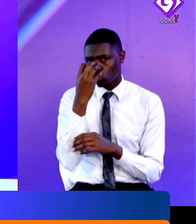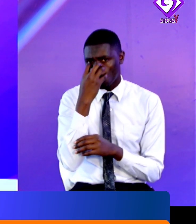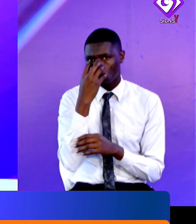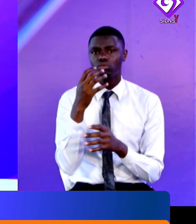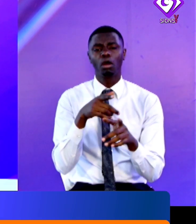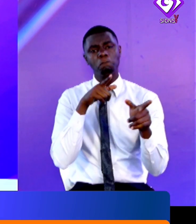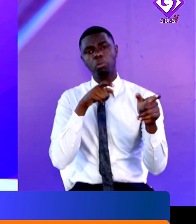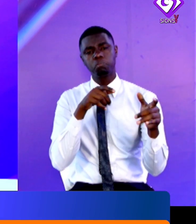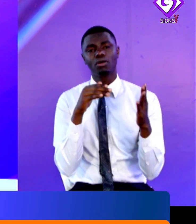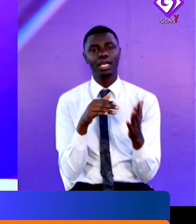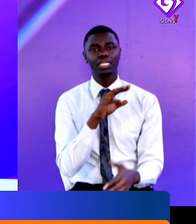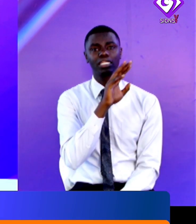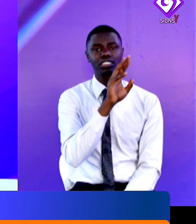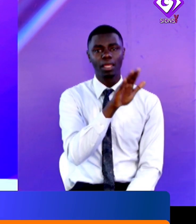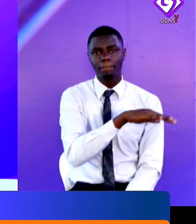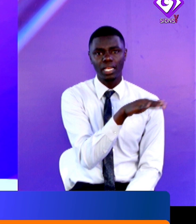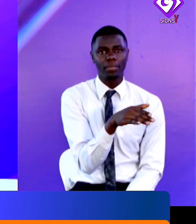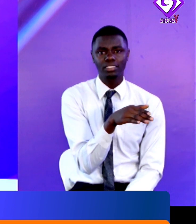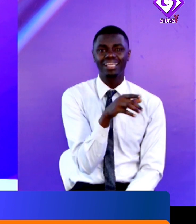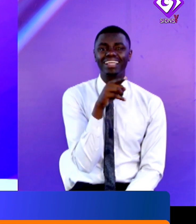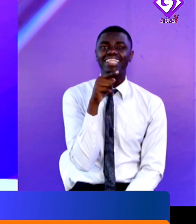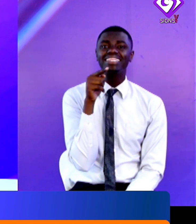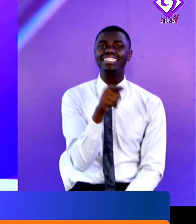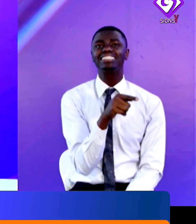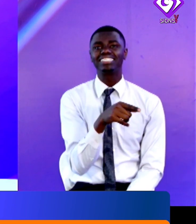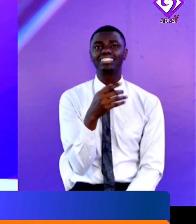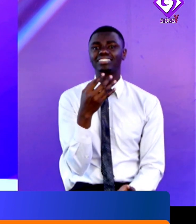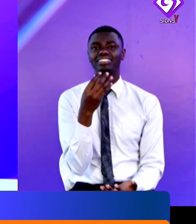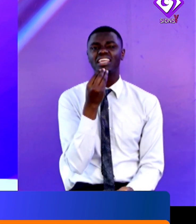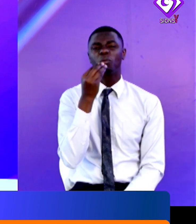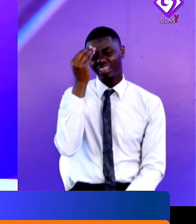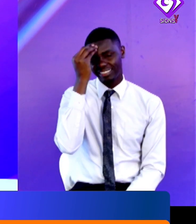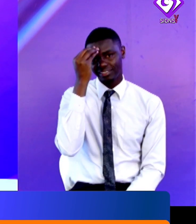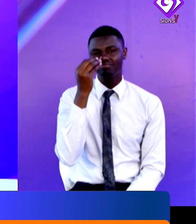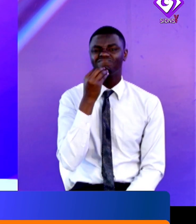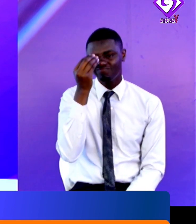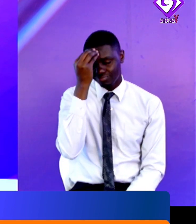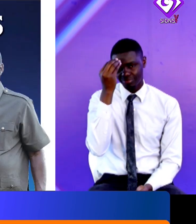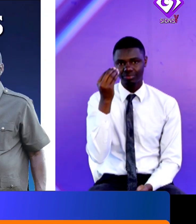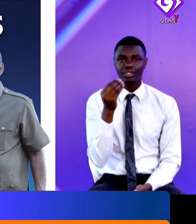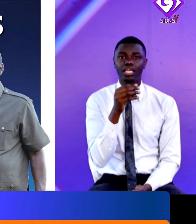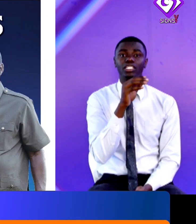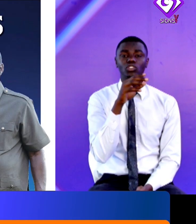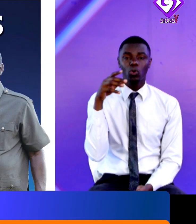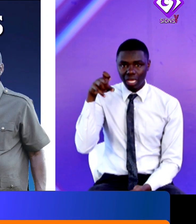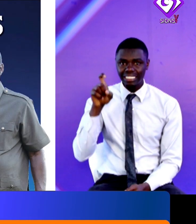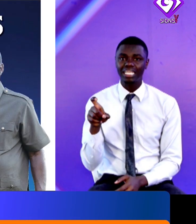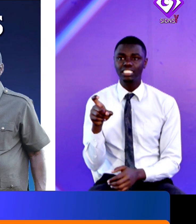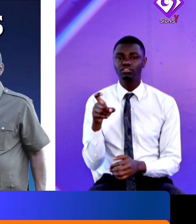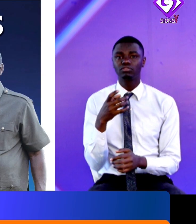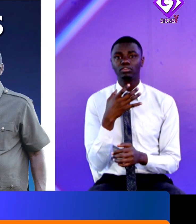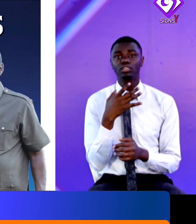against MPs has been branded as sheer hypocrisy. The executive wrote dwarfs the spec in